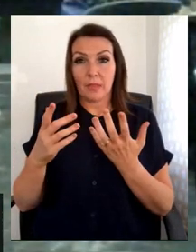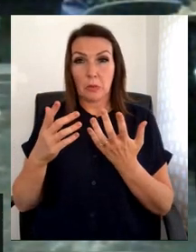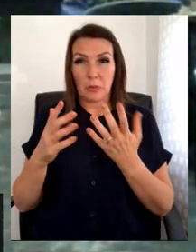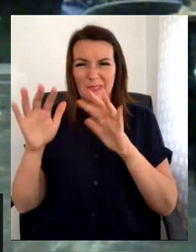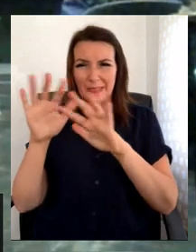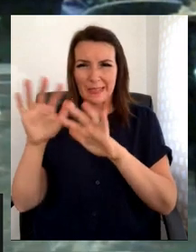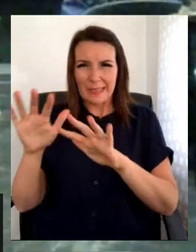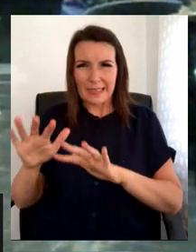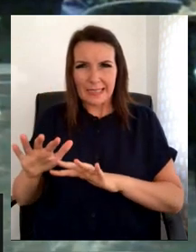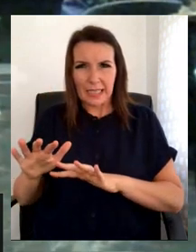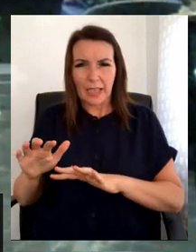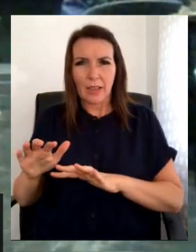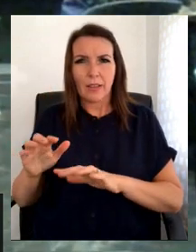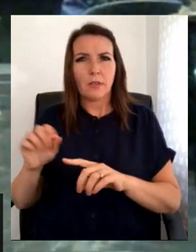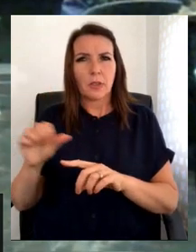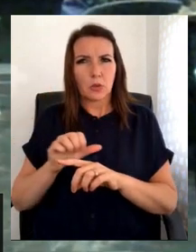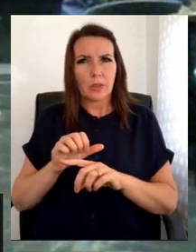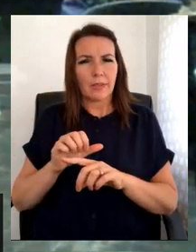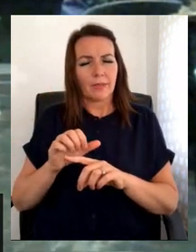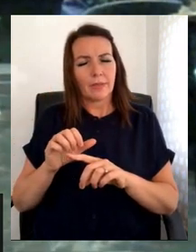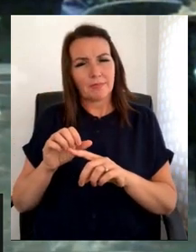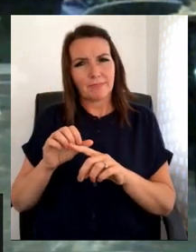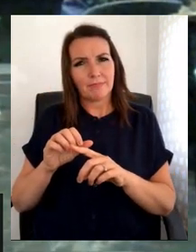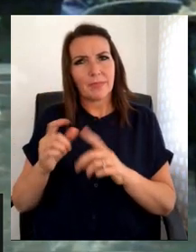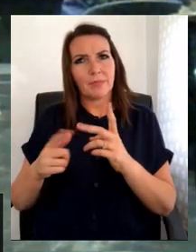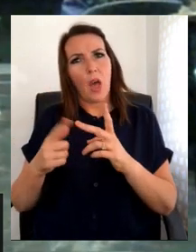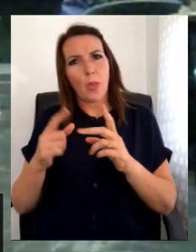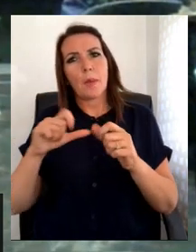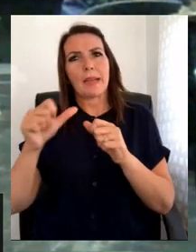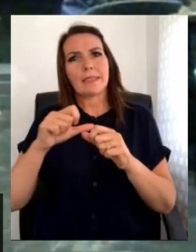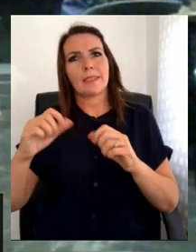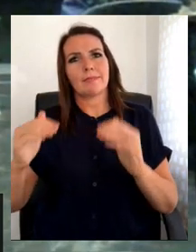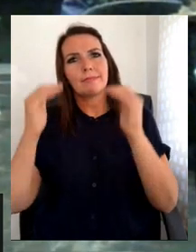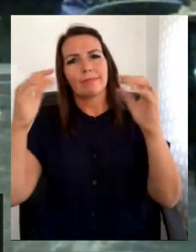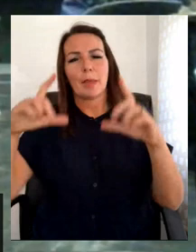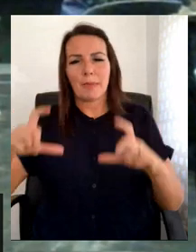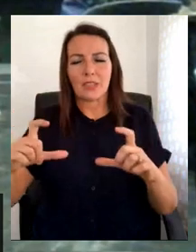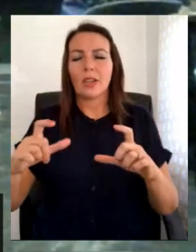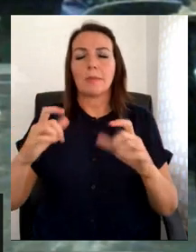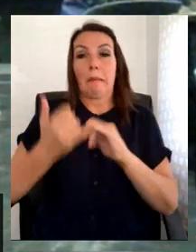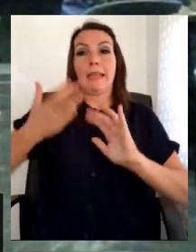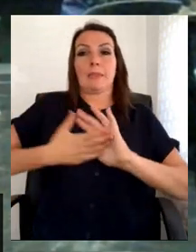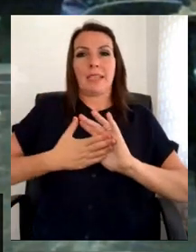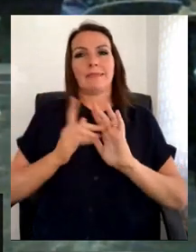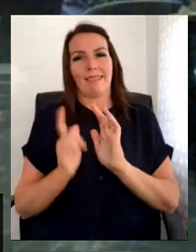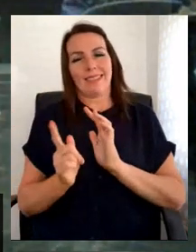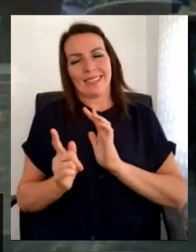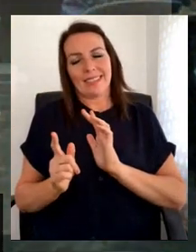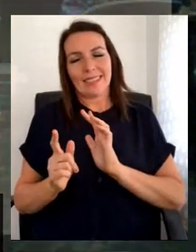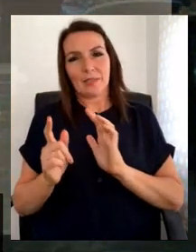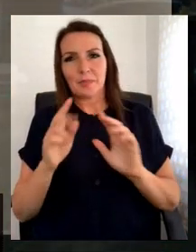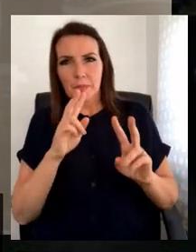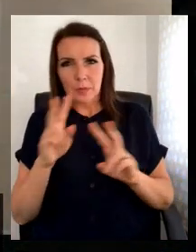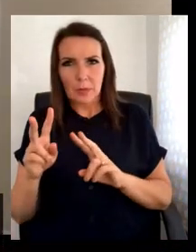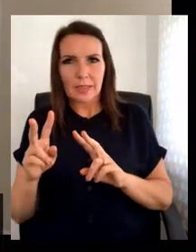just realized that I should have sent better images, but last minute, this is what I have. So this was a very kind moment when